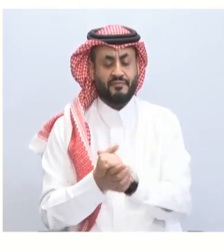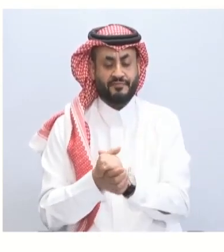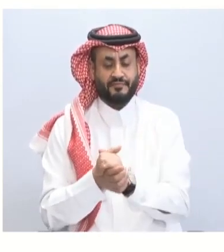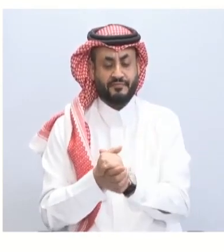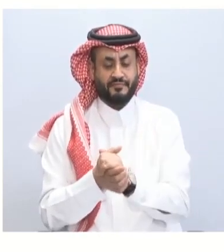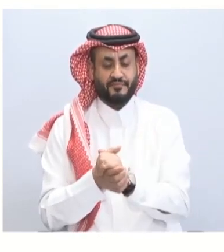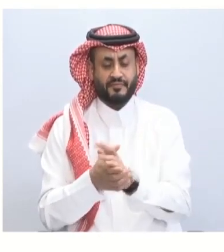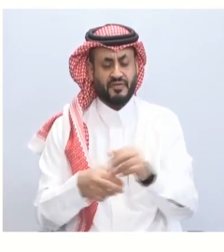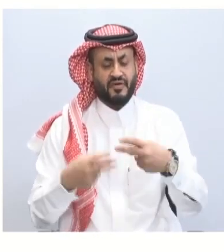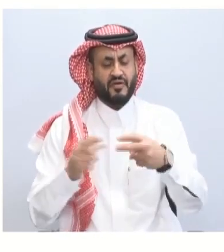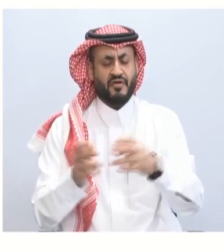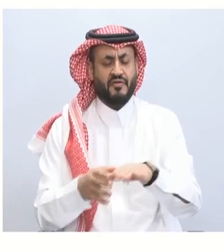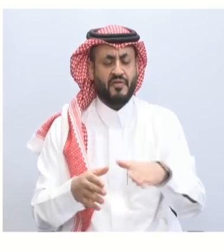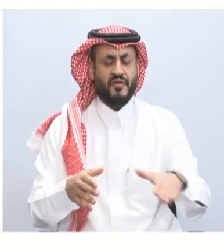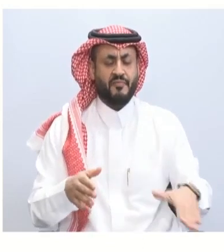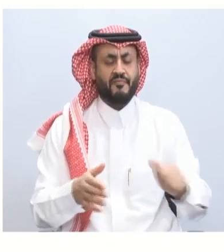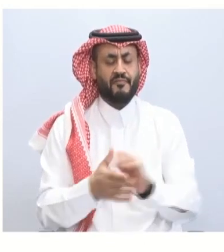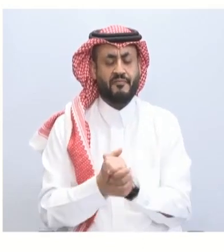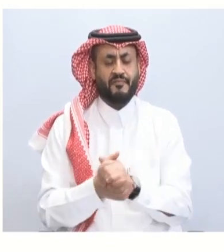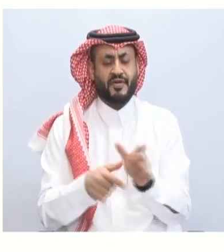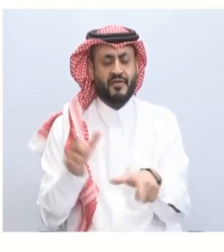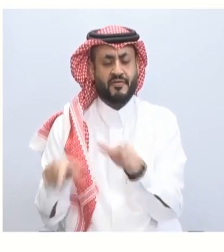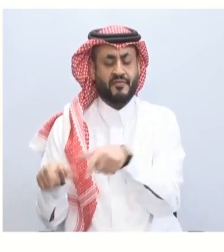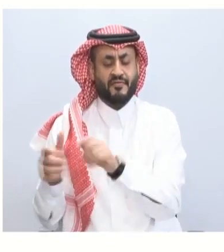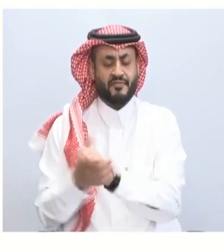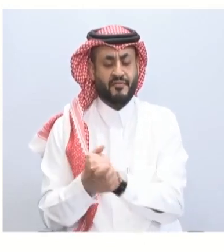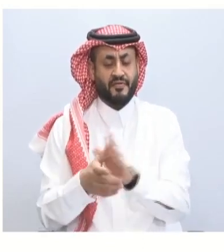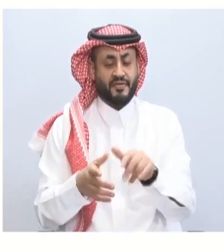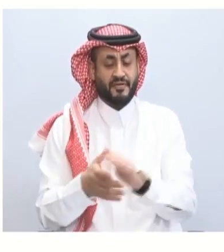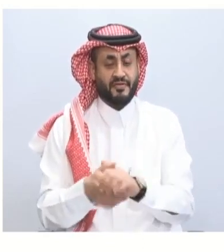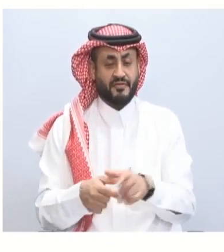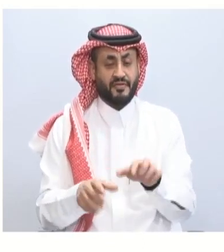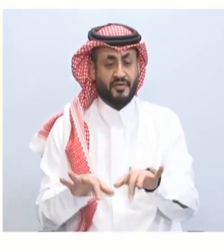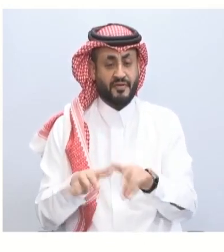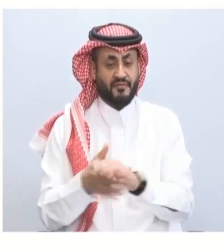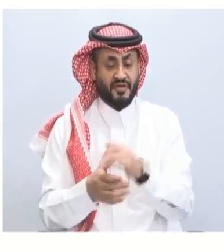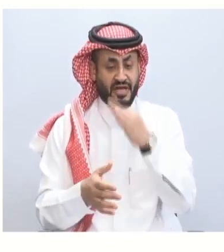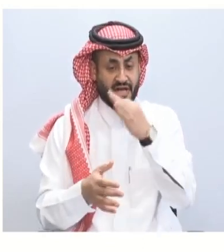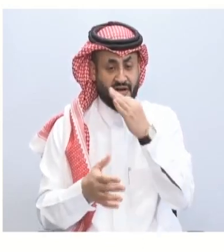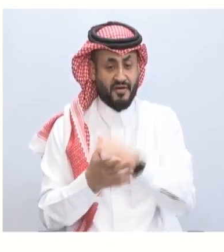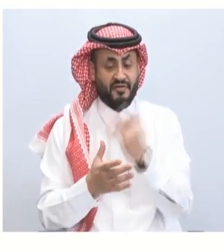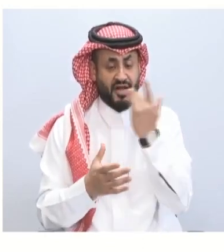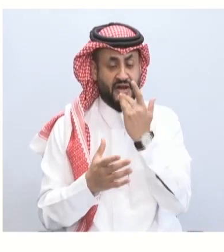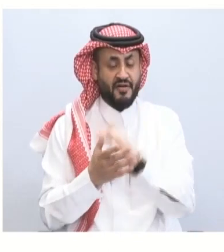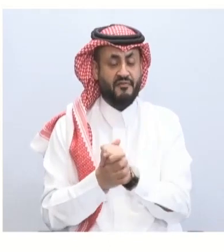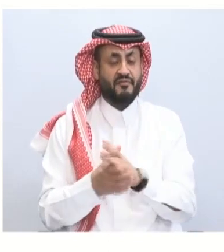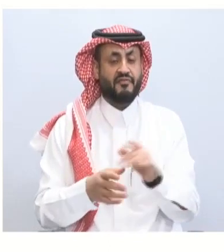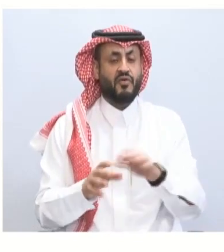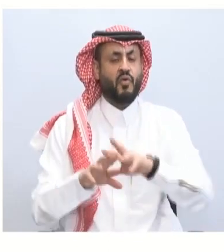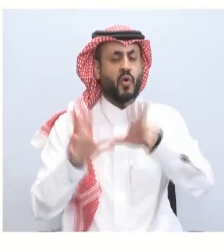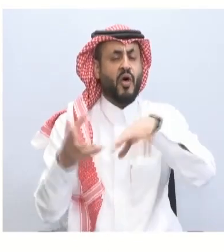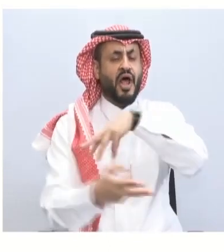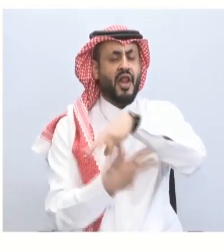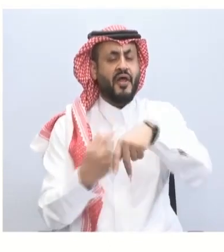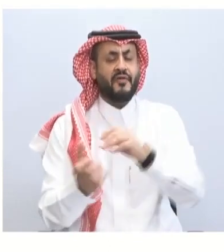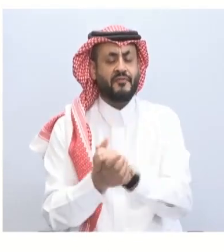is accessible to young people. In fact, it is the electronic variety of English as an international medium, and an